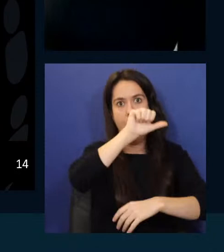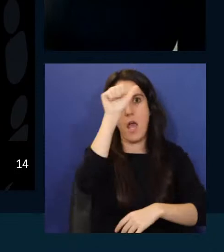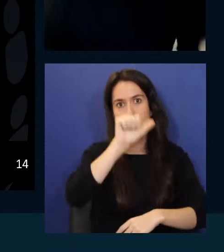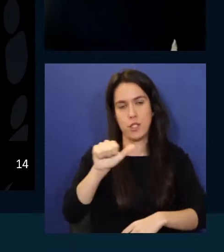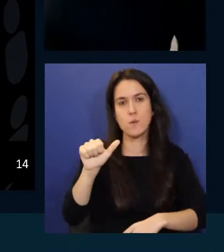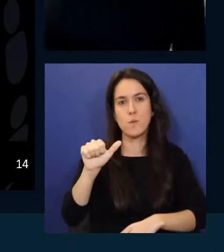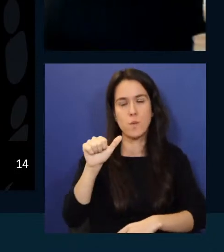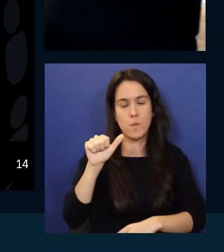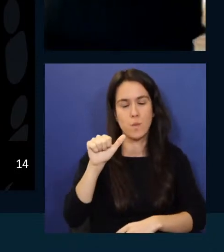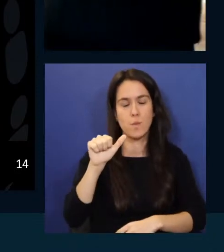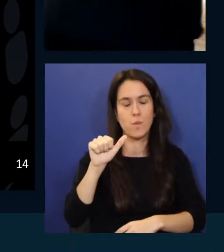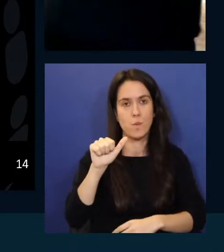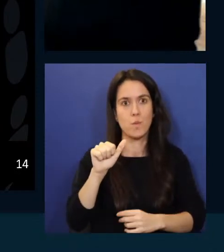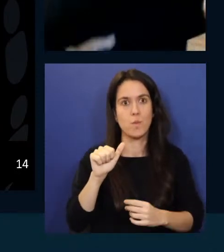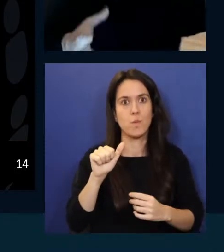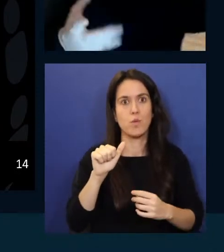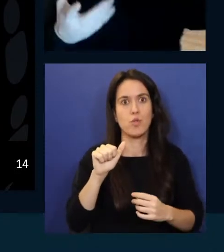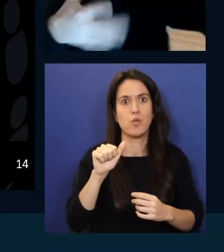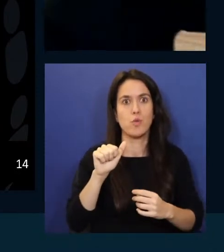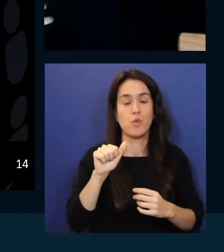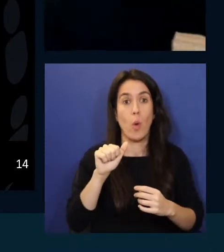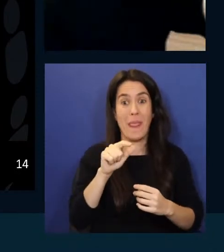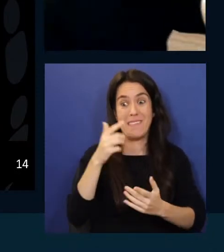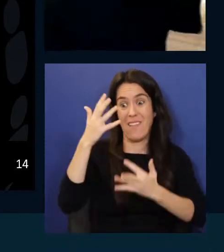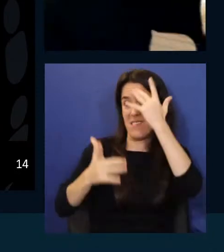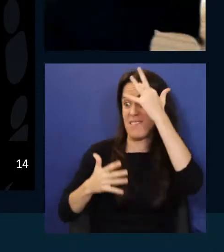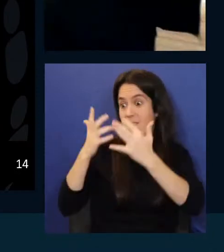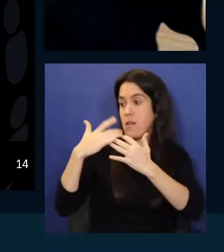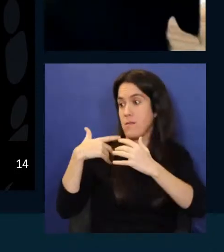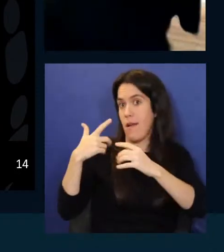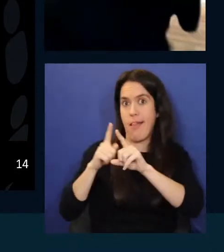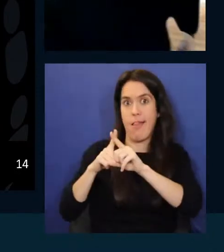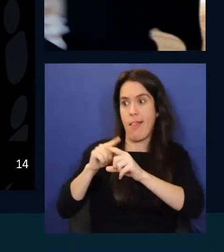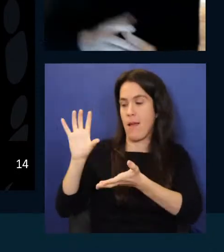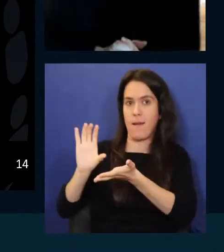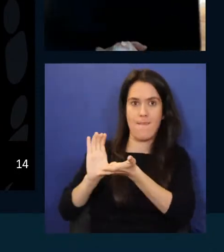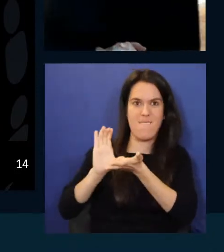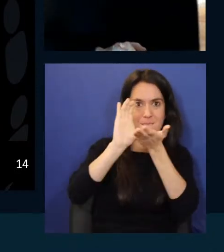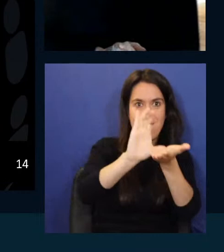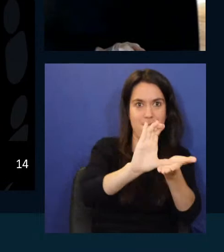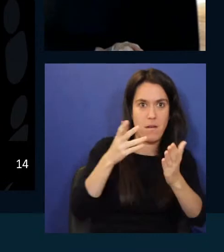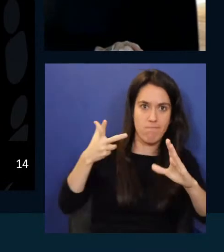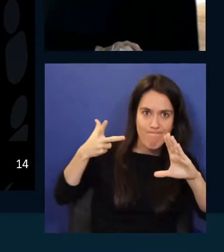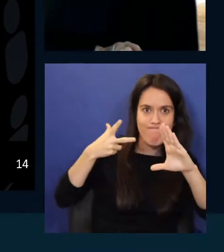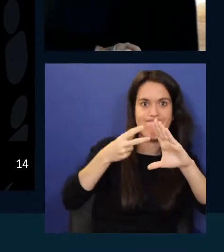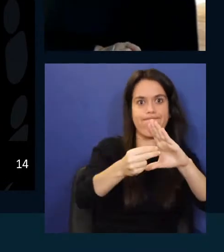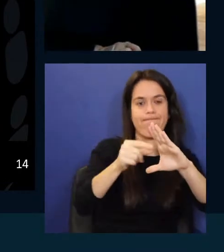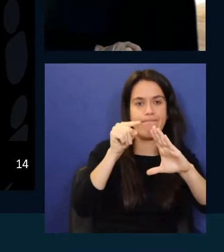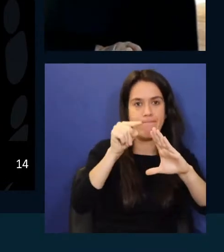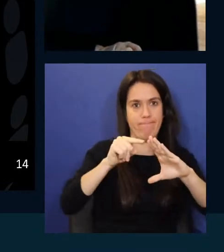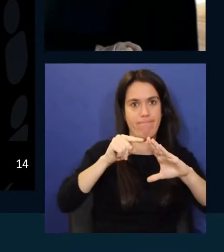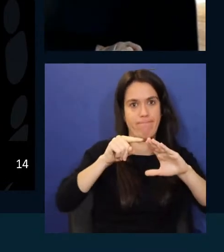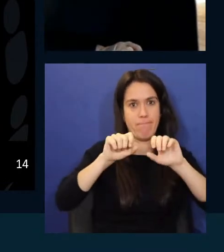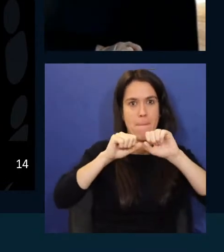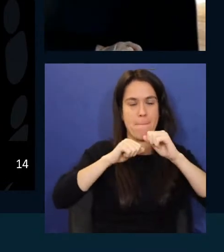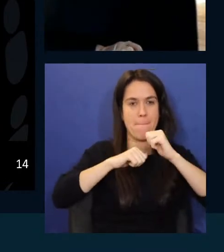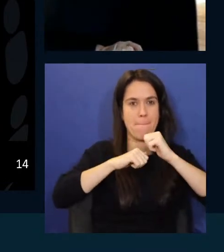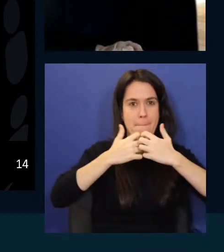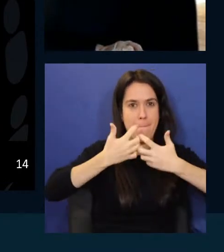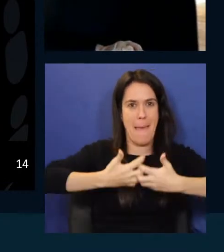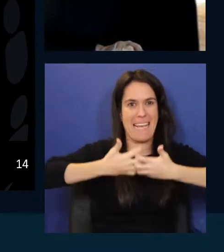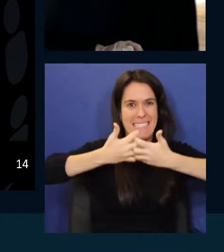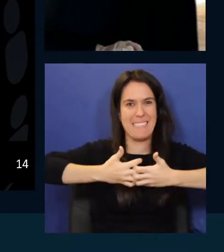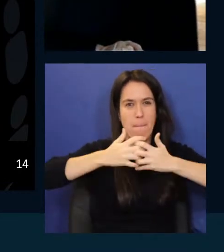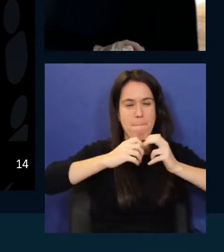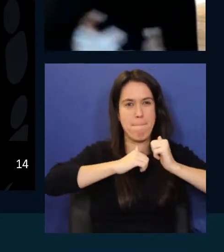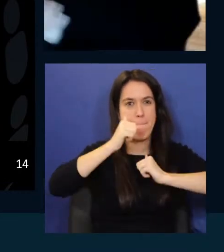to ingest this data into some storage mechanism, right? So we have the option to,